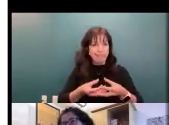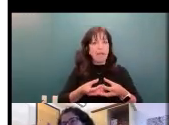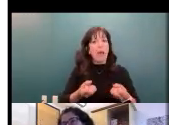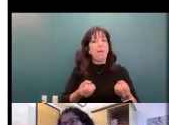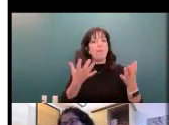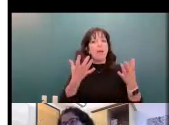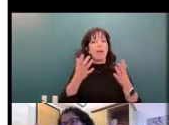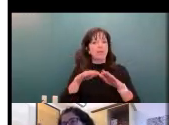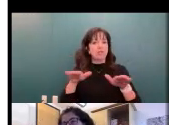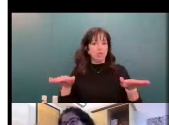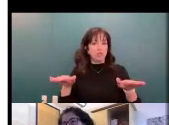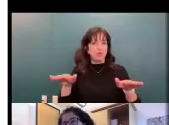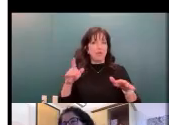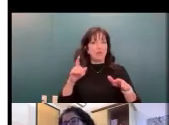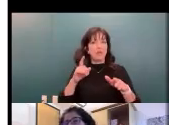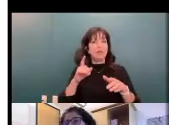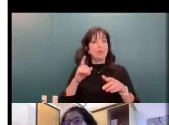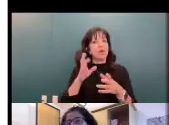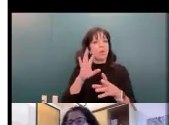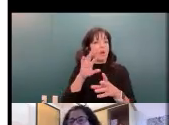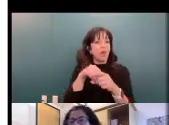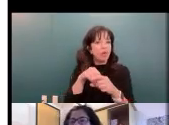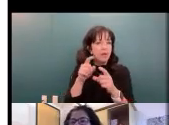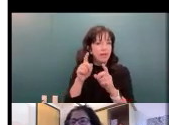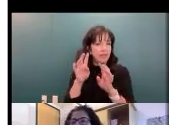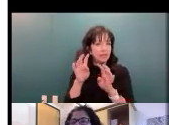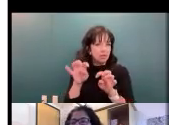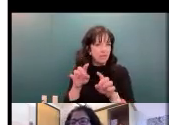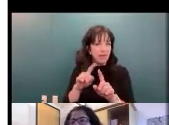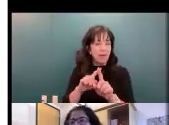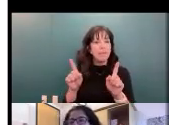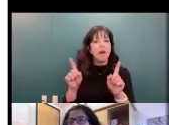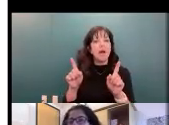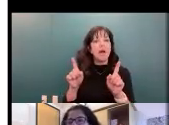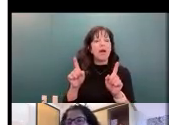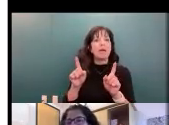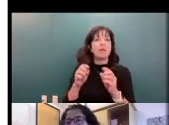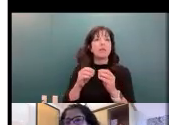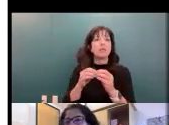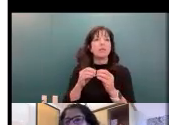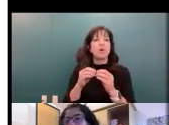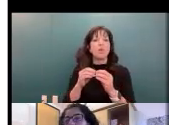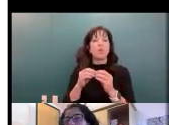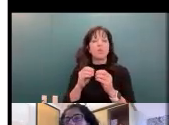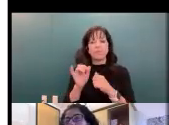8-year-old children that were included. So like in